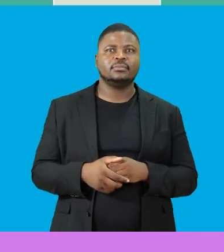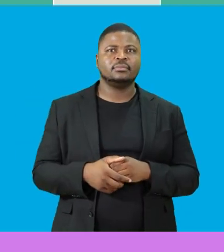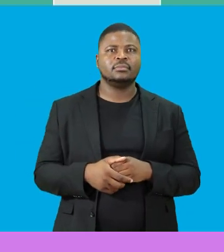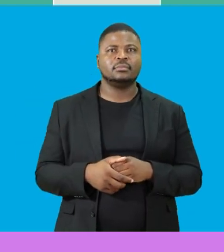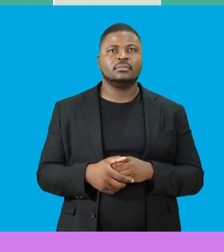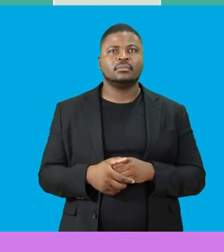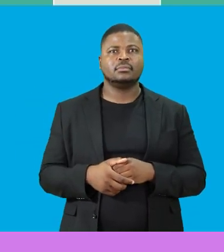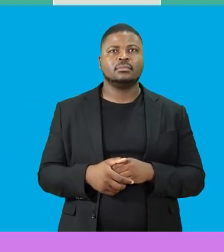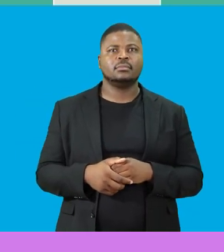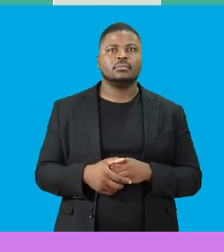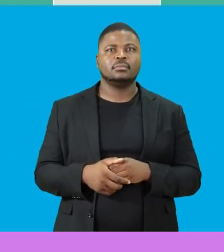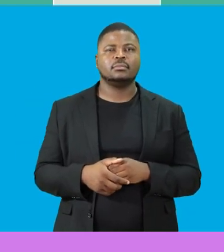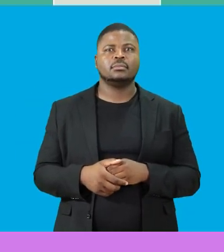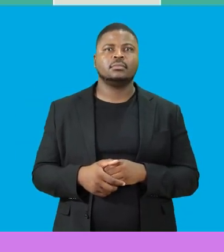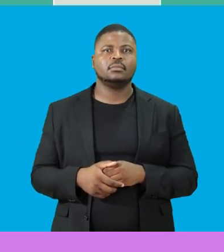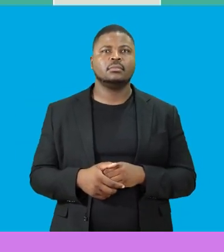420.